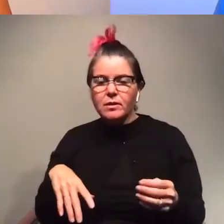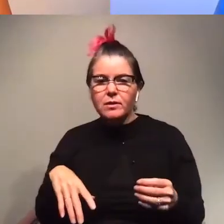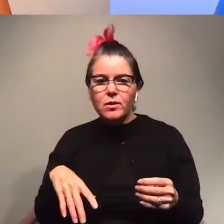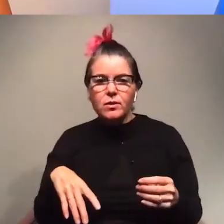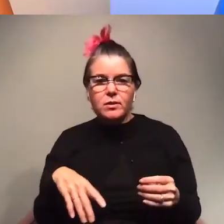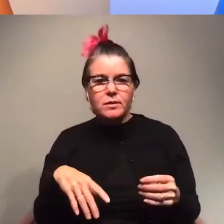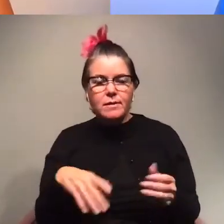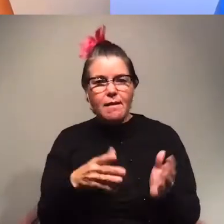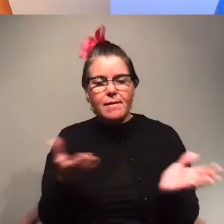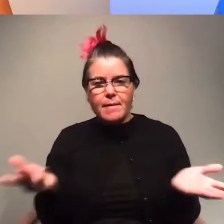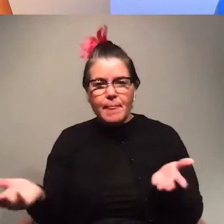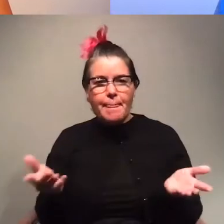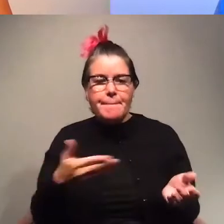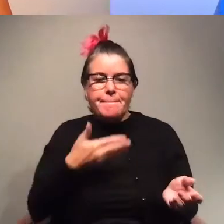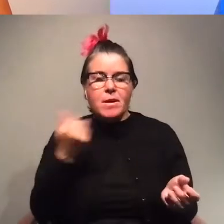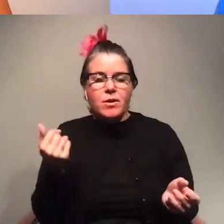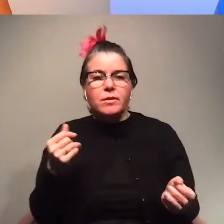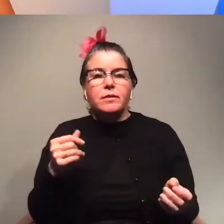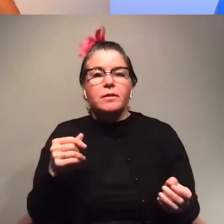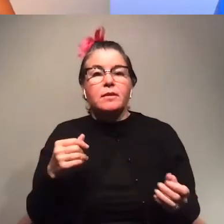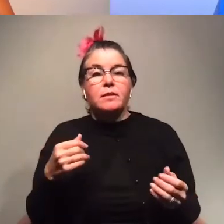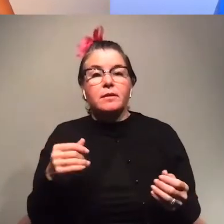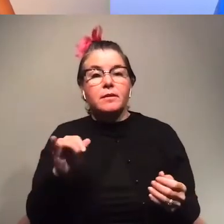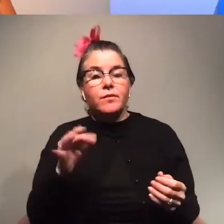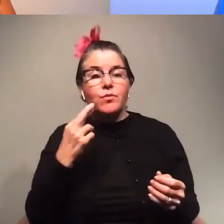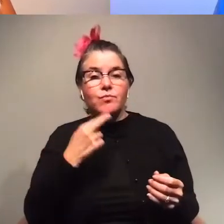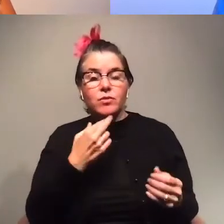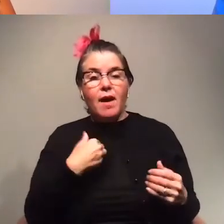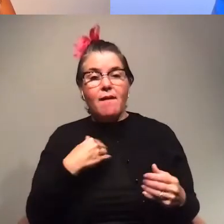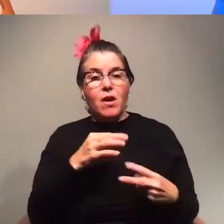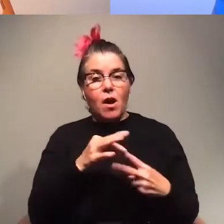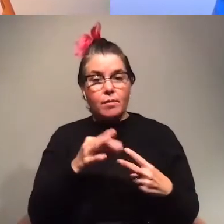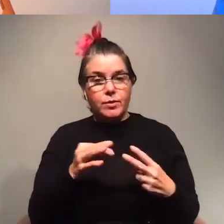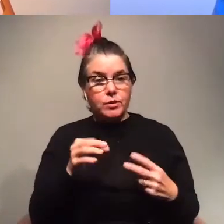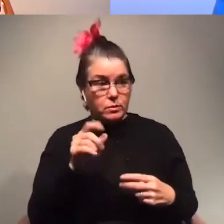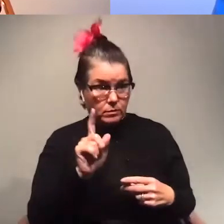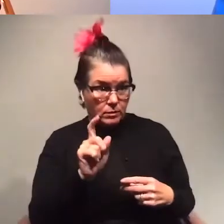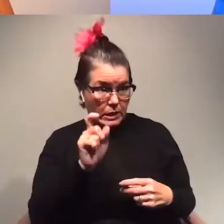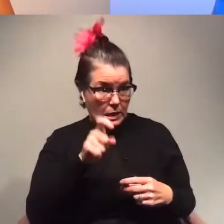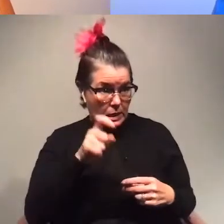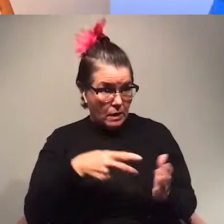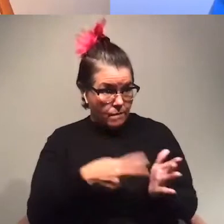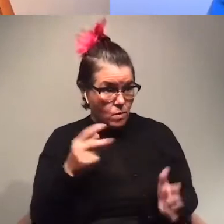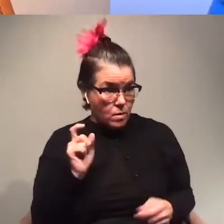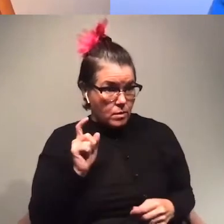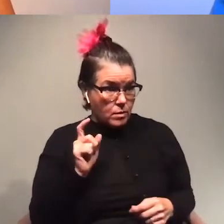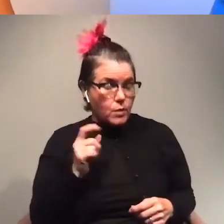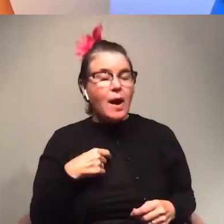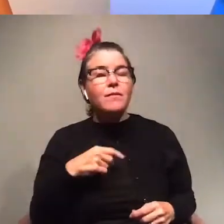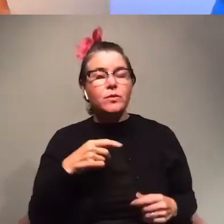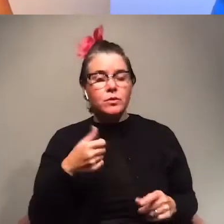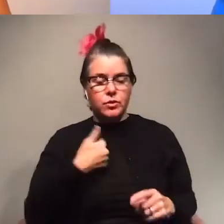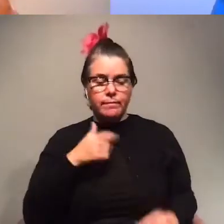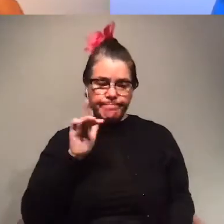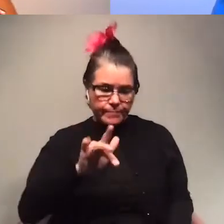I think it would be a lot better if we had restaurants that had the option where, do you need a utensil, and you have to physically press